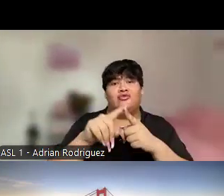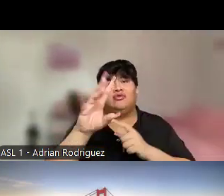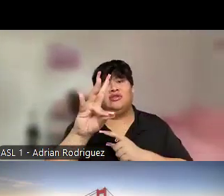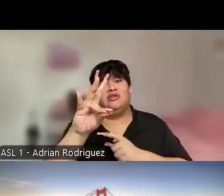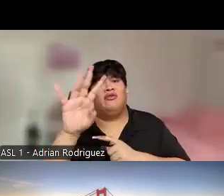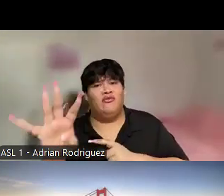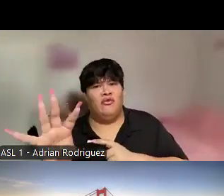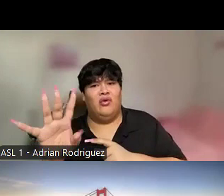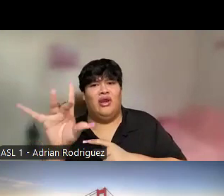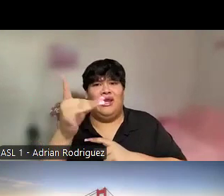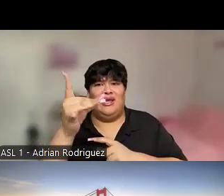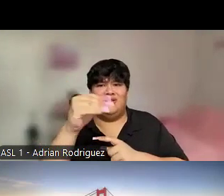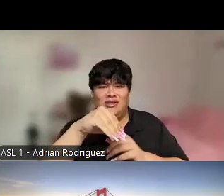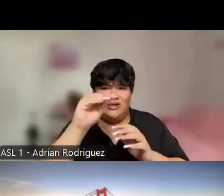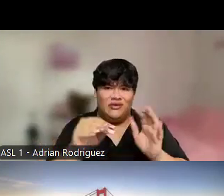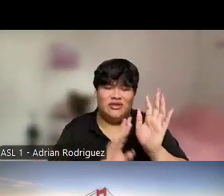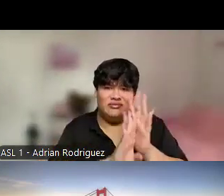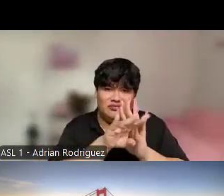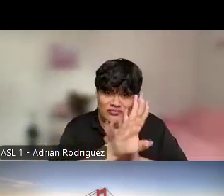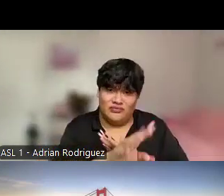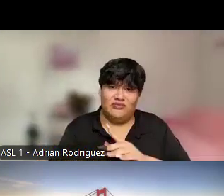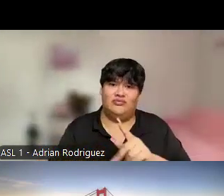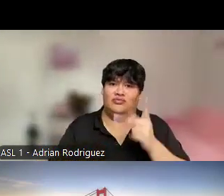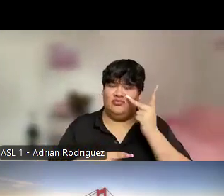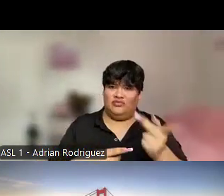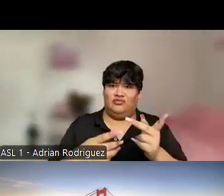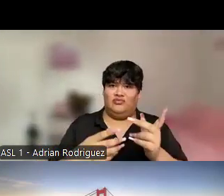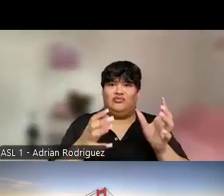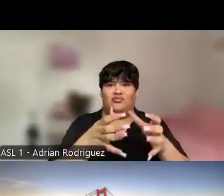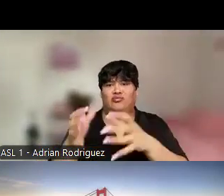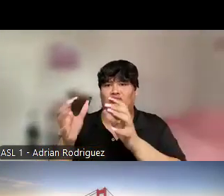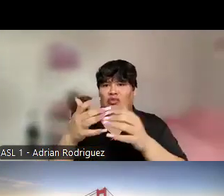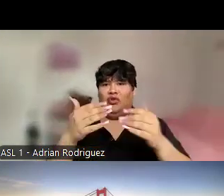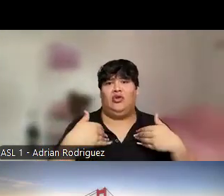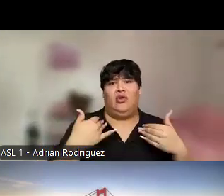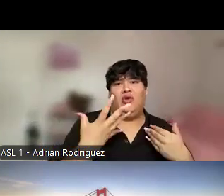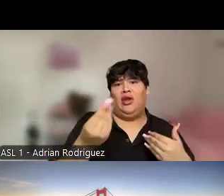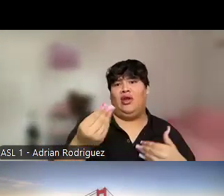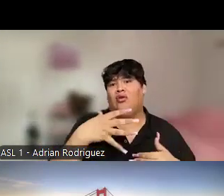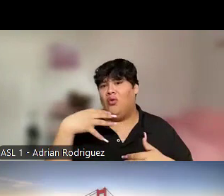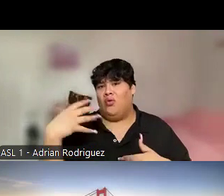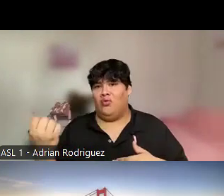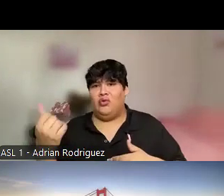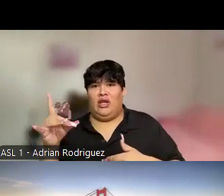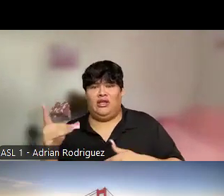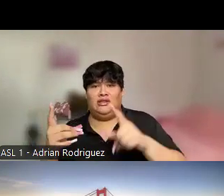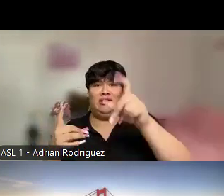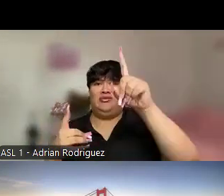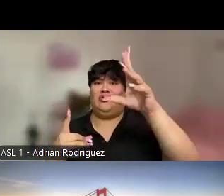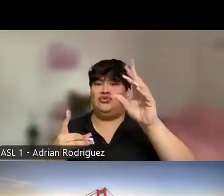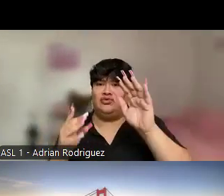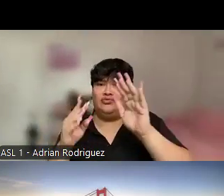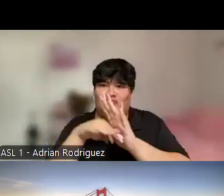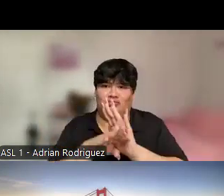million people by 2050. Whereas in the younger age group, those between age 55 and 74, will see an